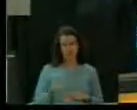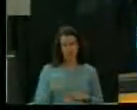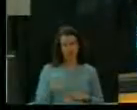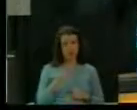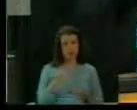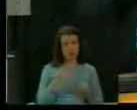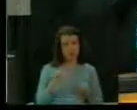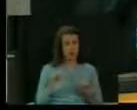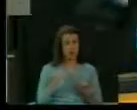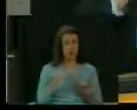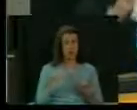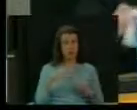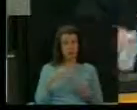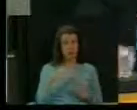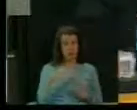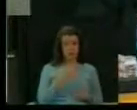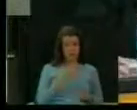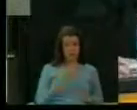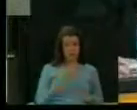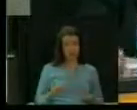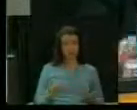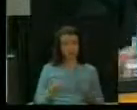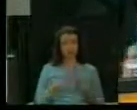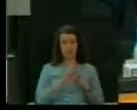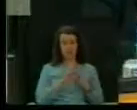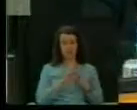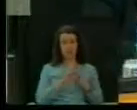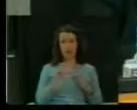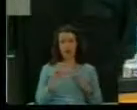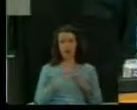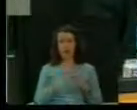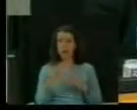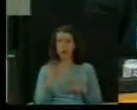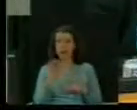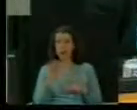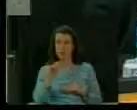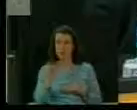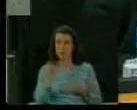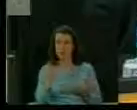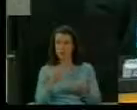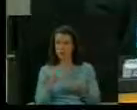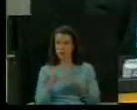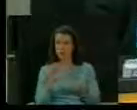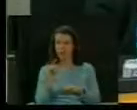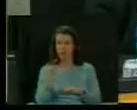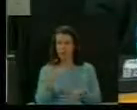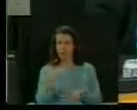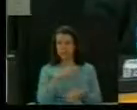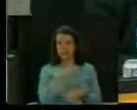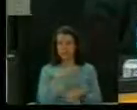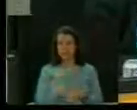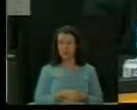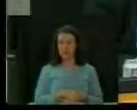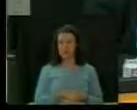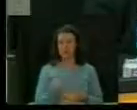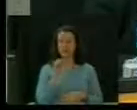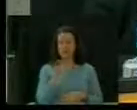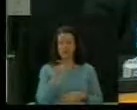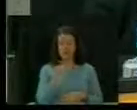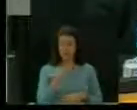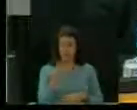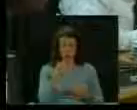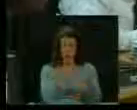And how would that be done? I mean, Done independently with the committee of here and exactly what Commissioner Hammond wanted to do on the ethics